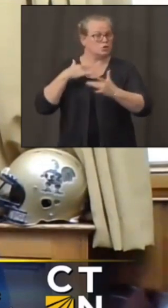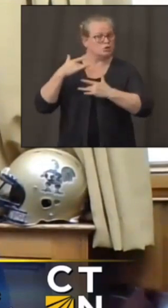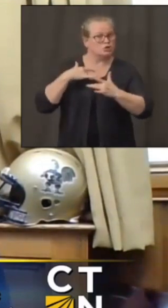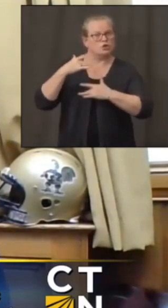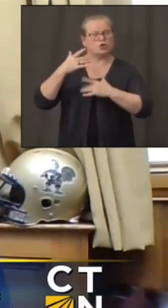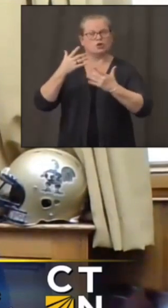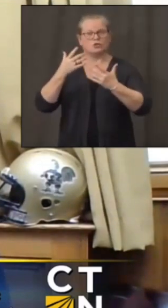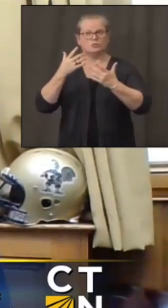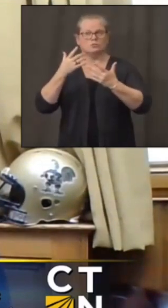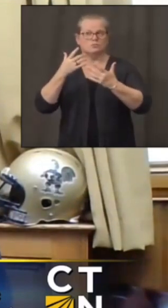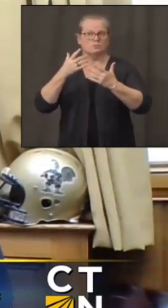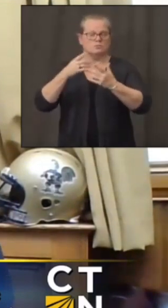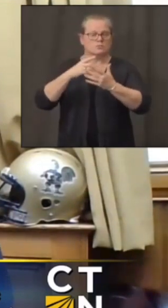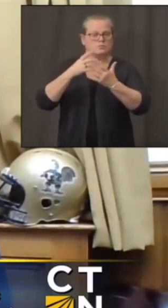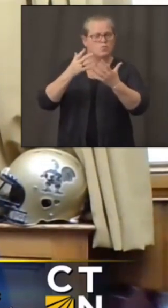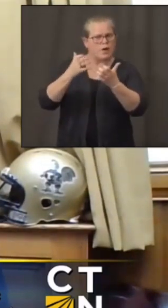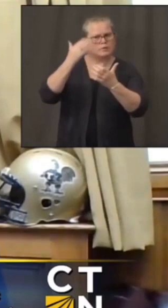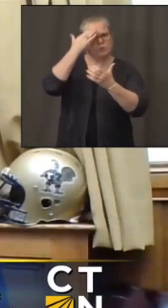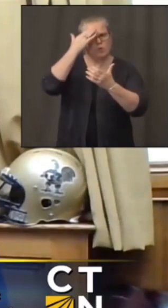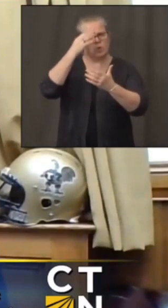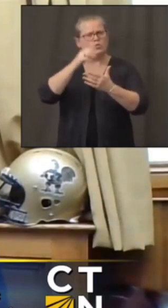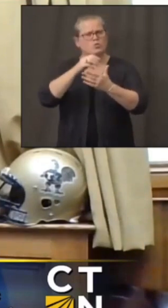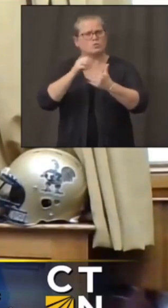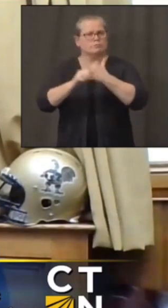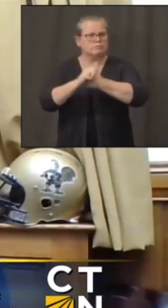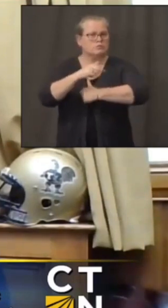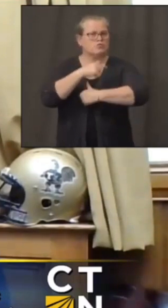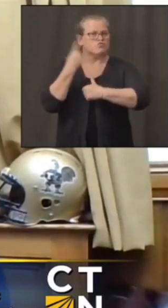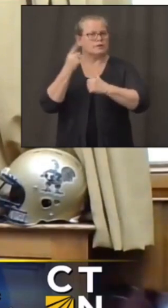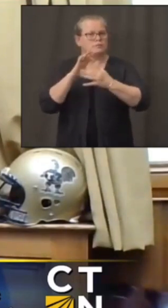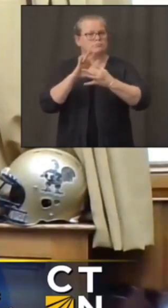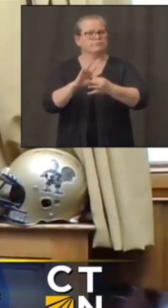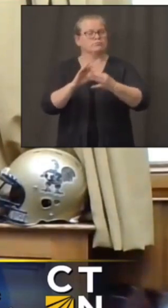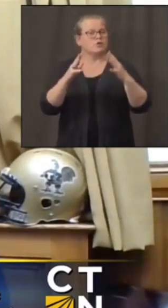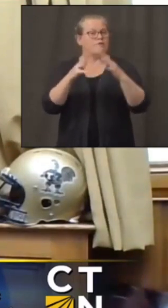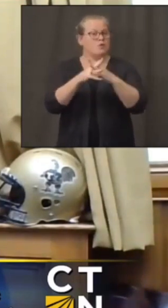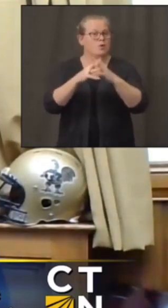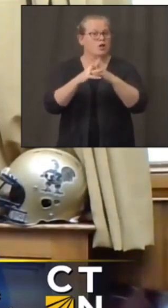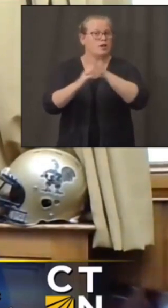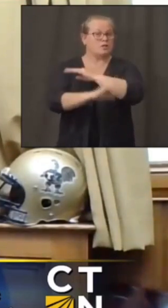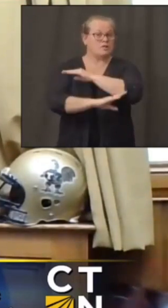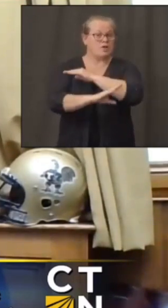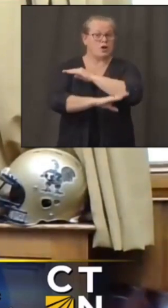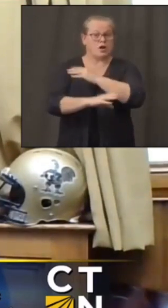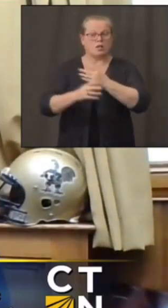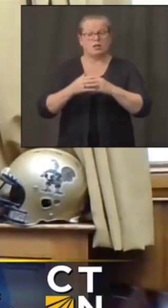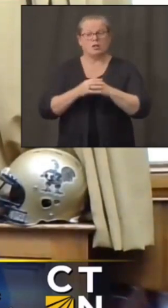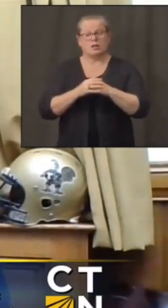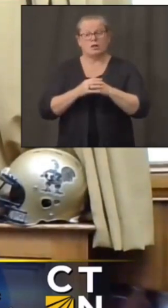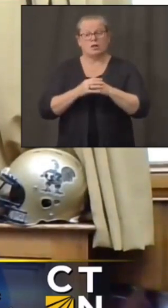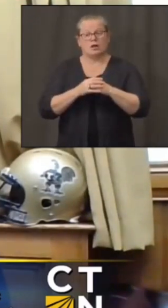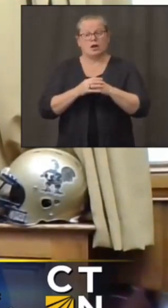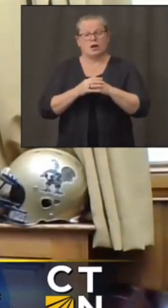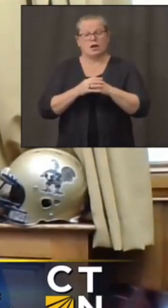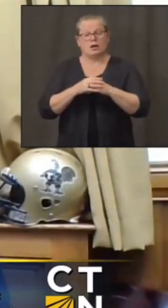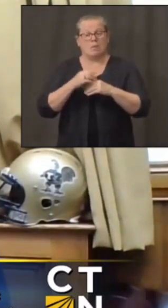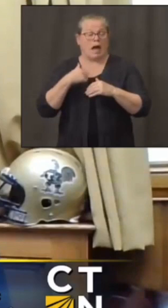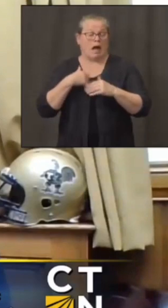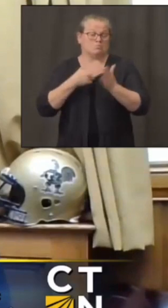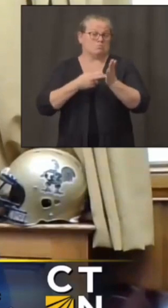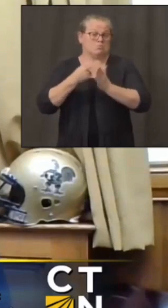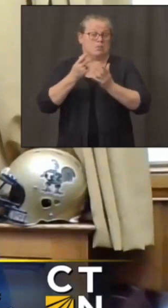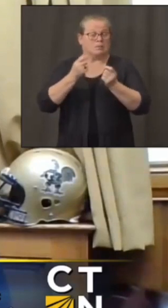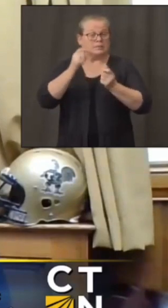season. I think there's no surprise. I'm proud of a football player, both high school,